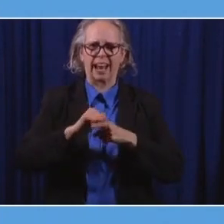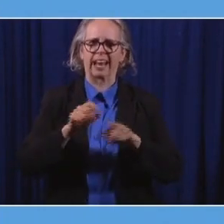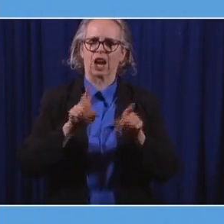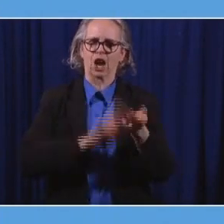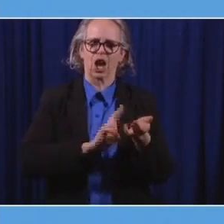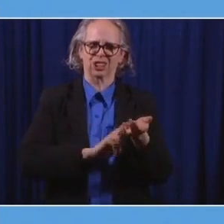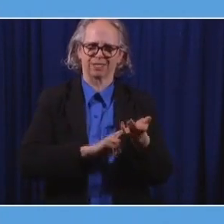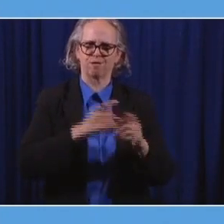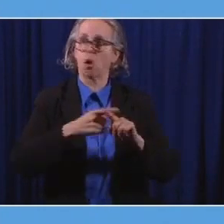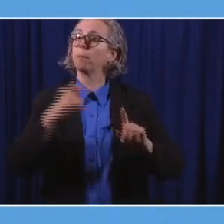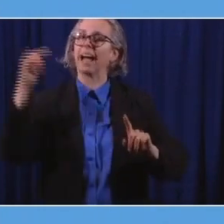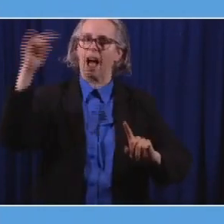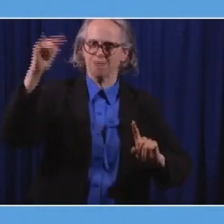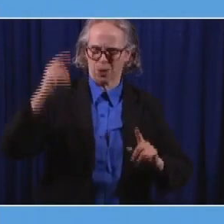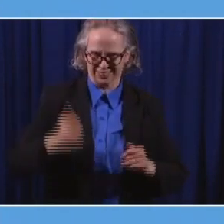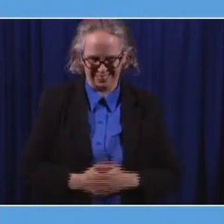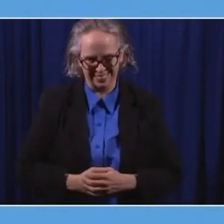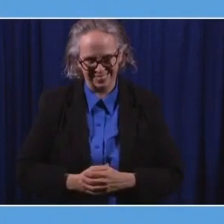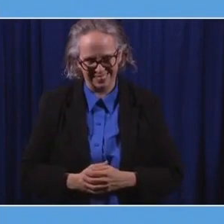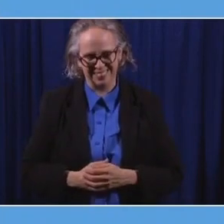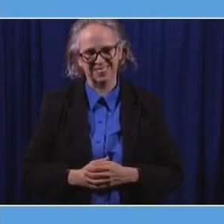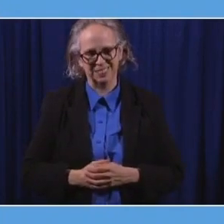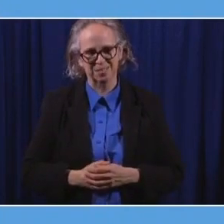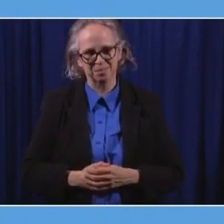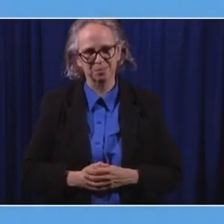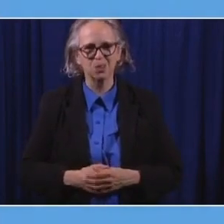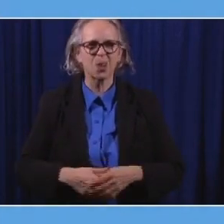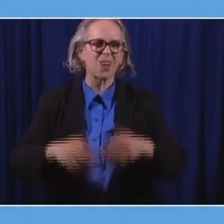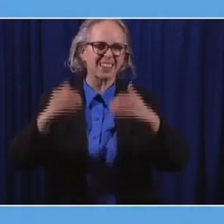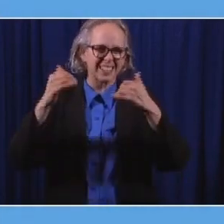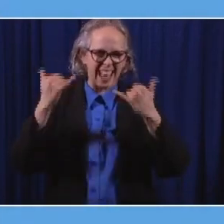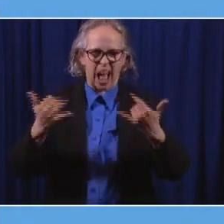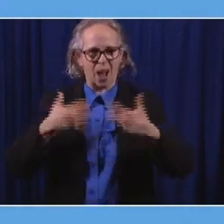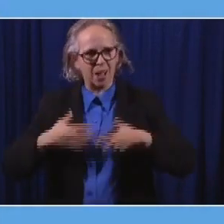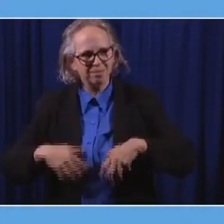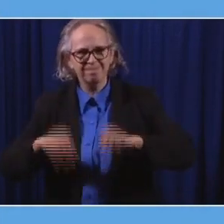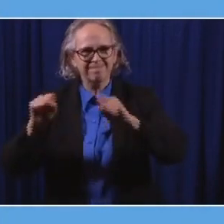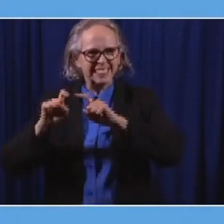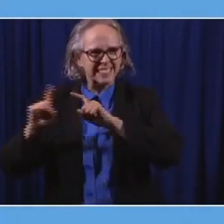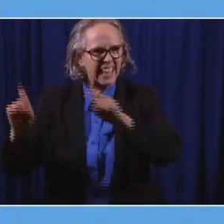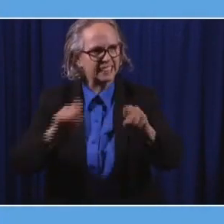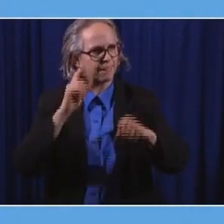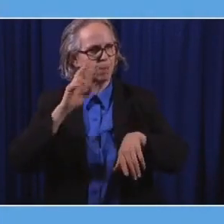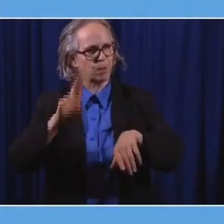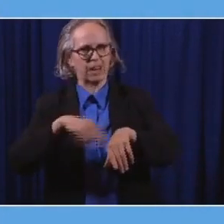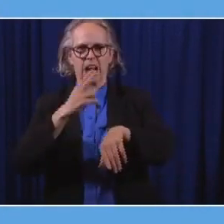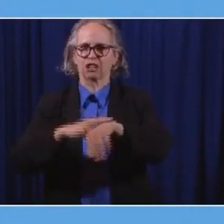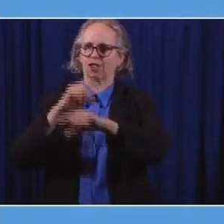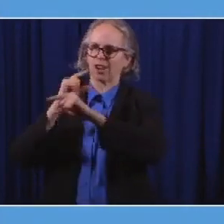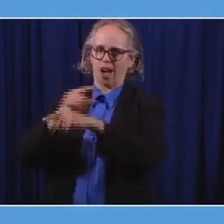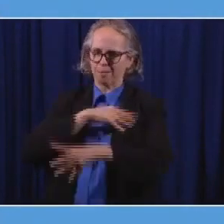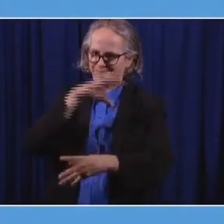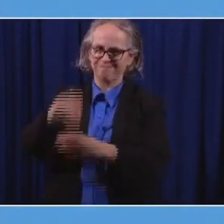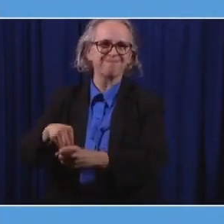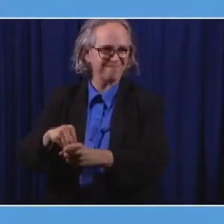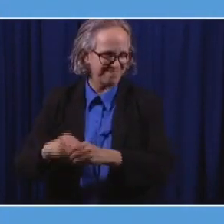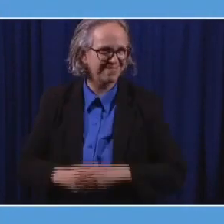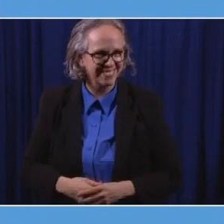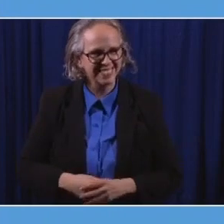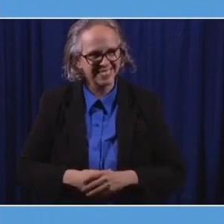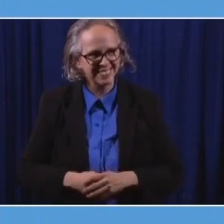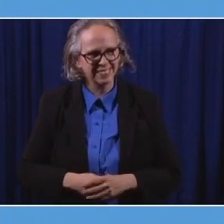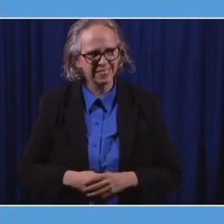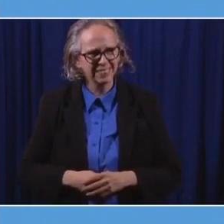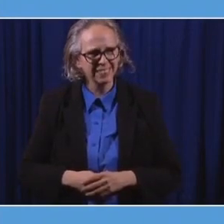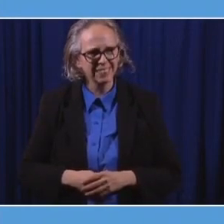activated to work and do this COVID testing for the National Guard. Be 10 seconds each nostril. With the Guard, we have people who